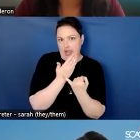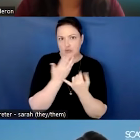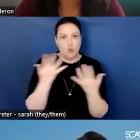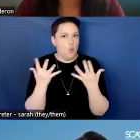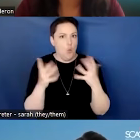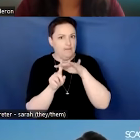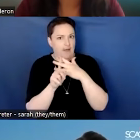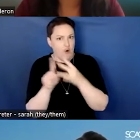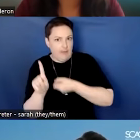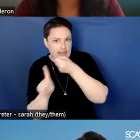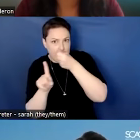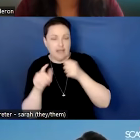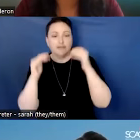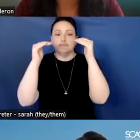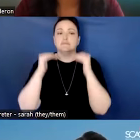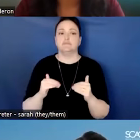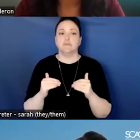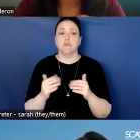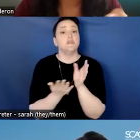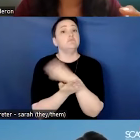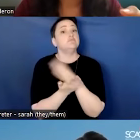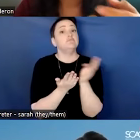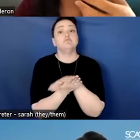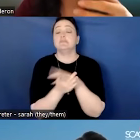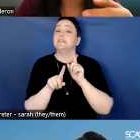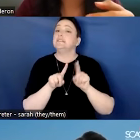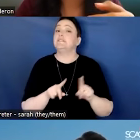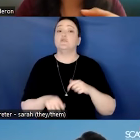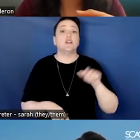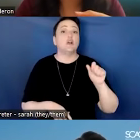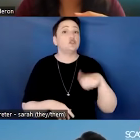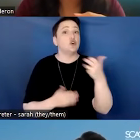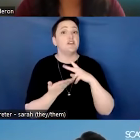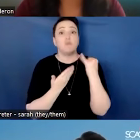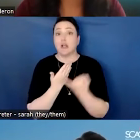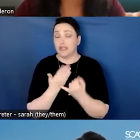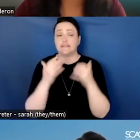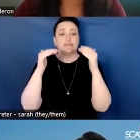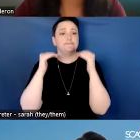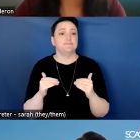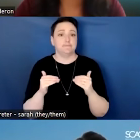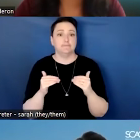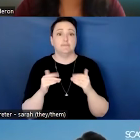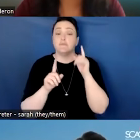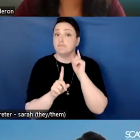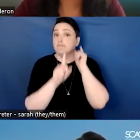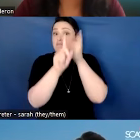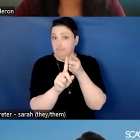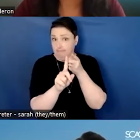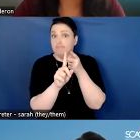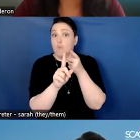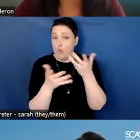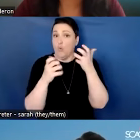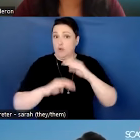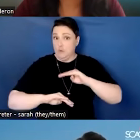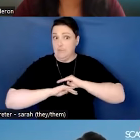include a range of reasonable alternatives. We want to meet most of the project objectives, and at least one needs to be